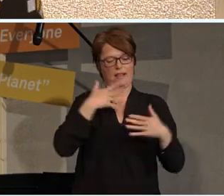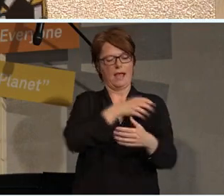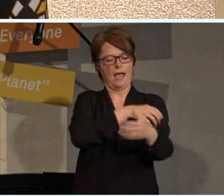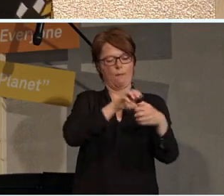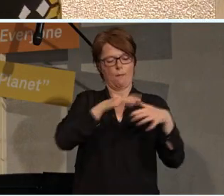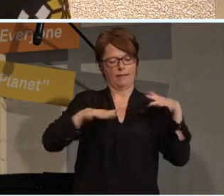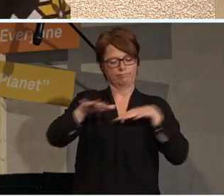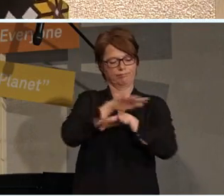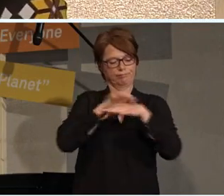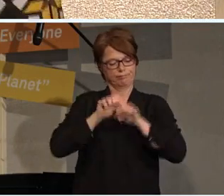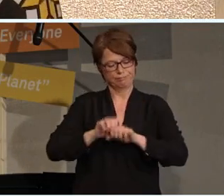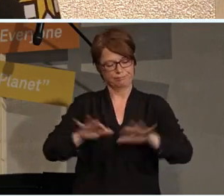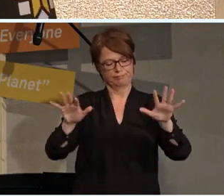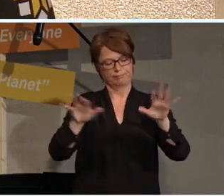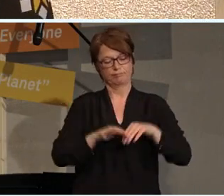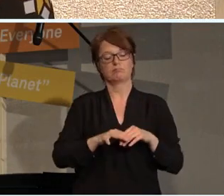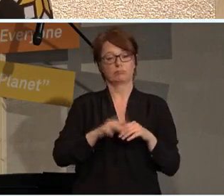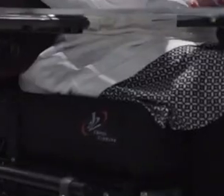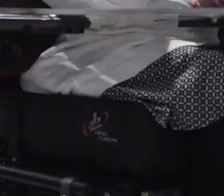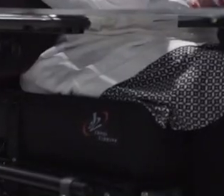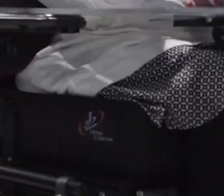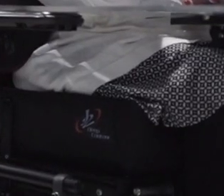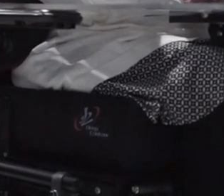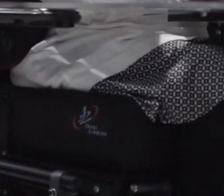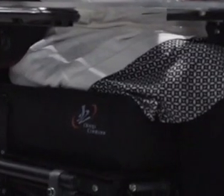feiern. Happy Birthday, Intersectionality.